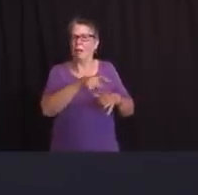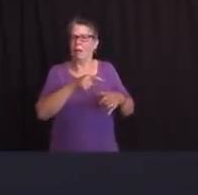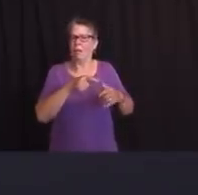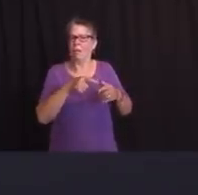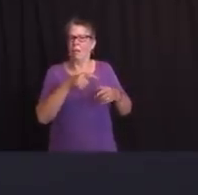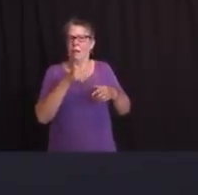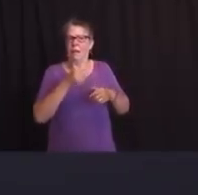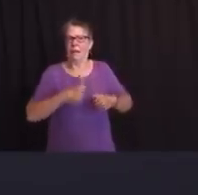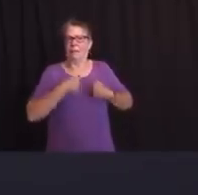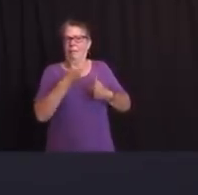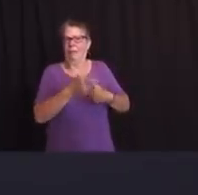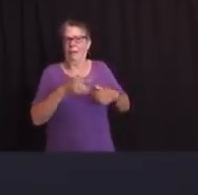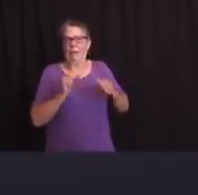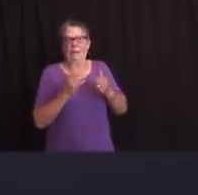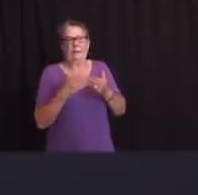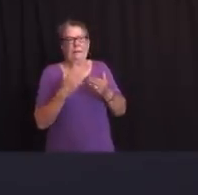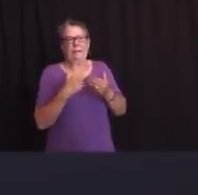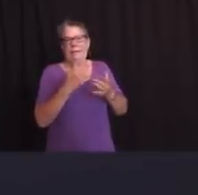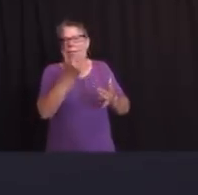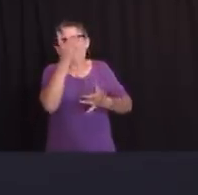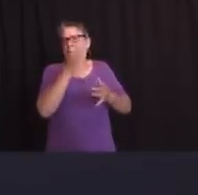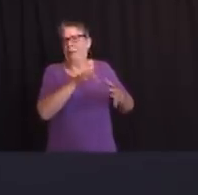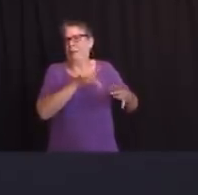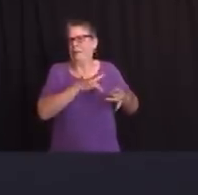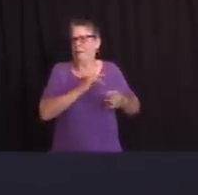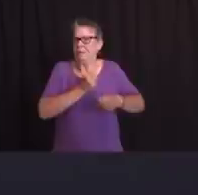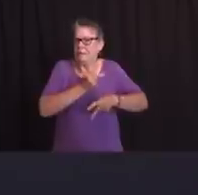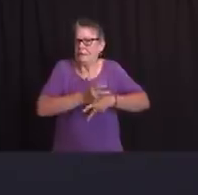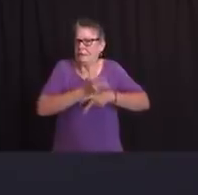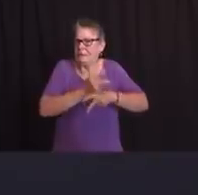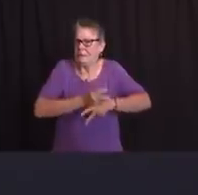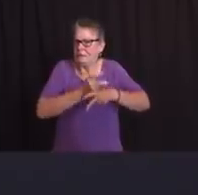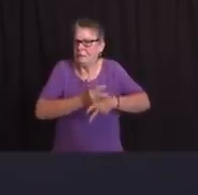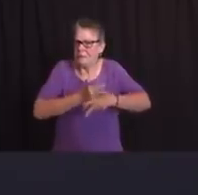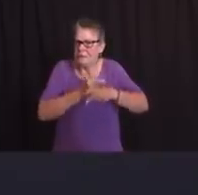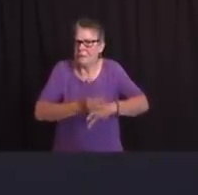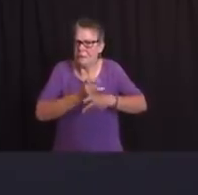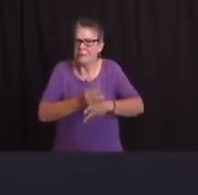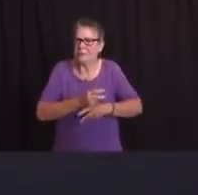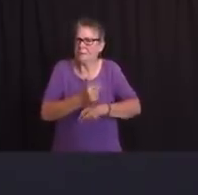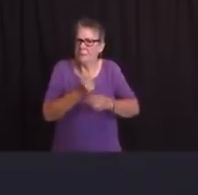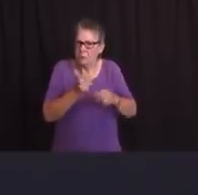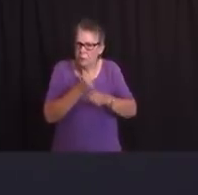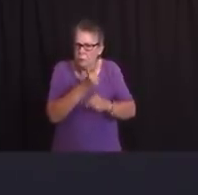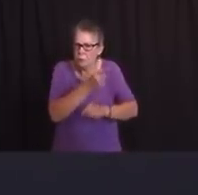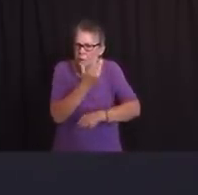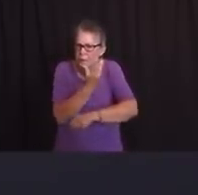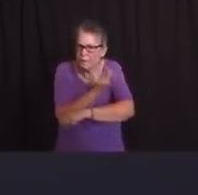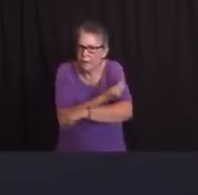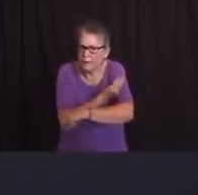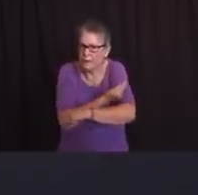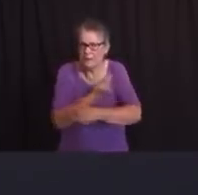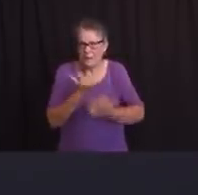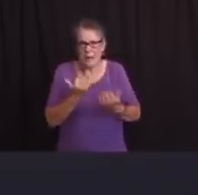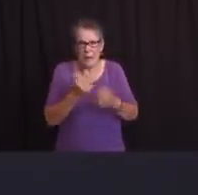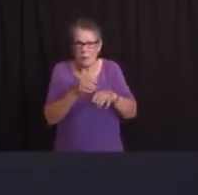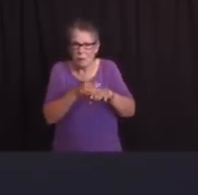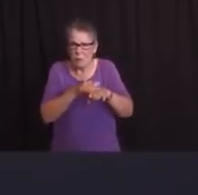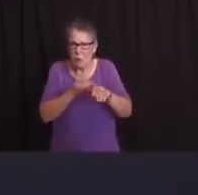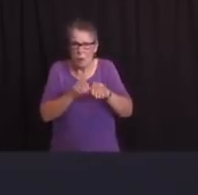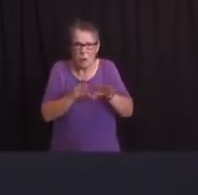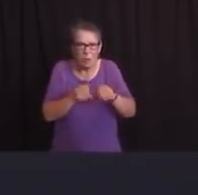have been rising again in the past 2 weeks. Today, we are reporting 38 active outbreaks in